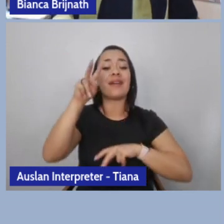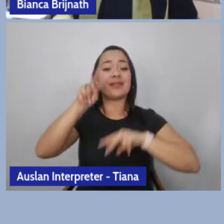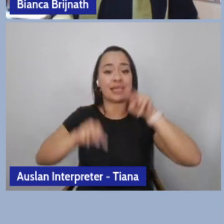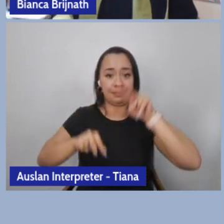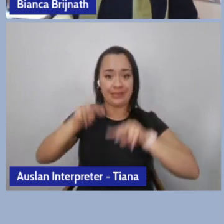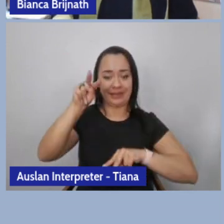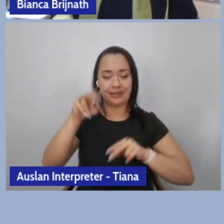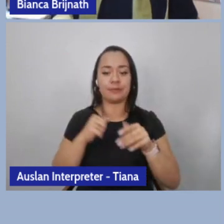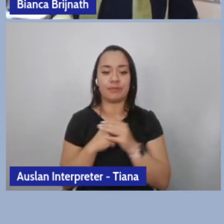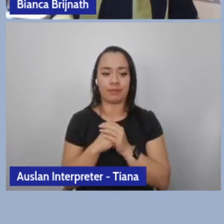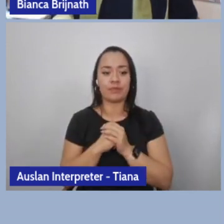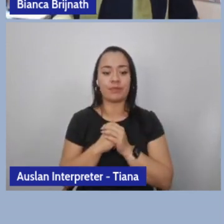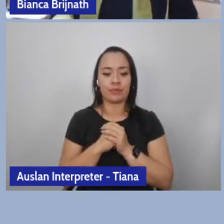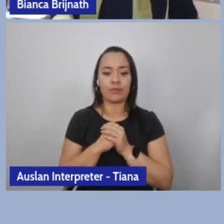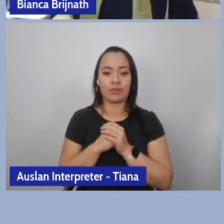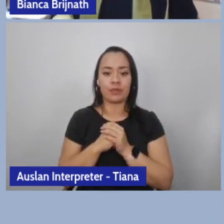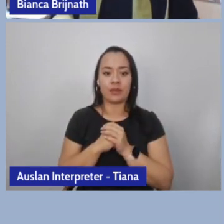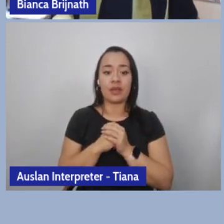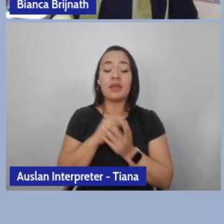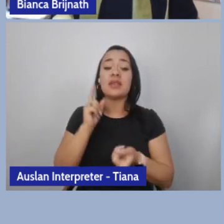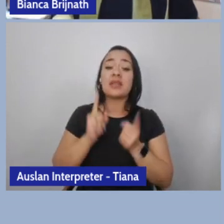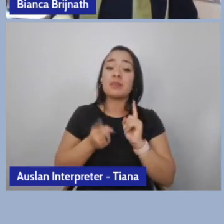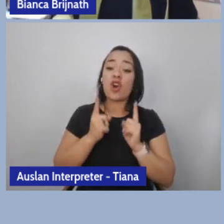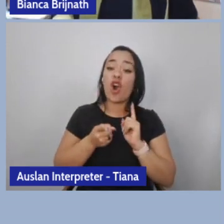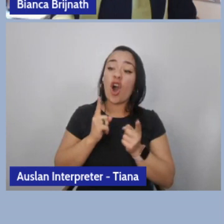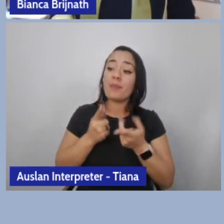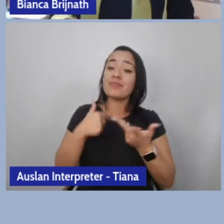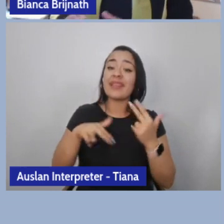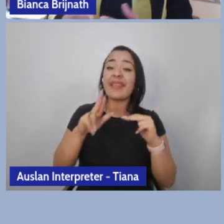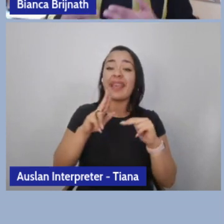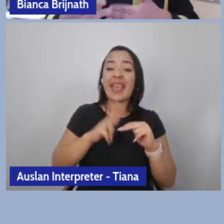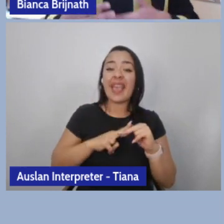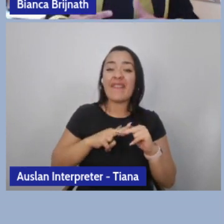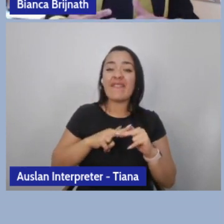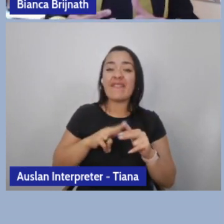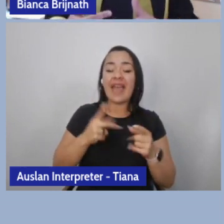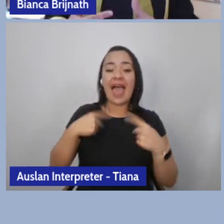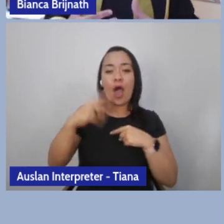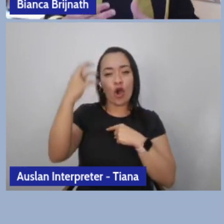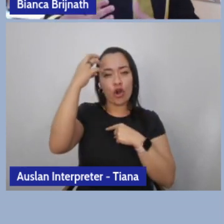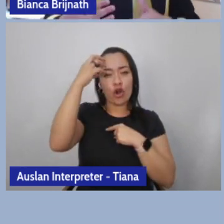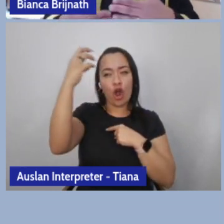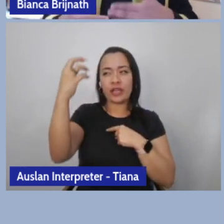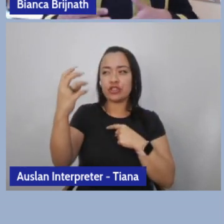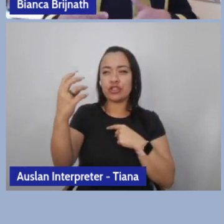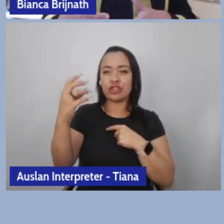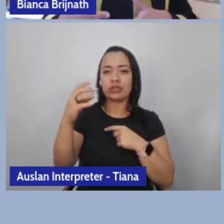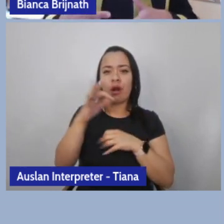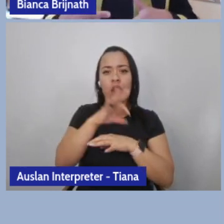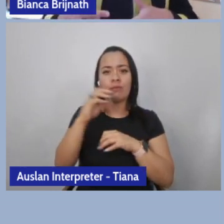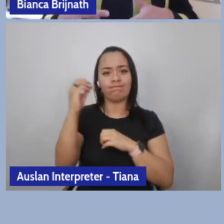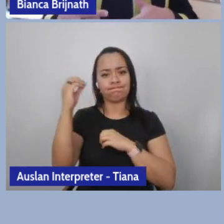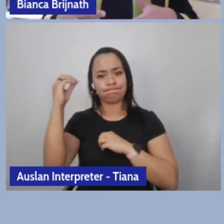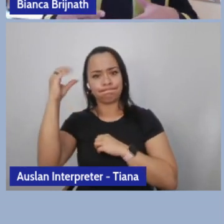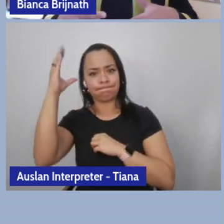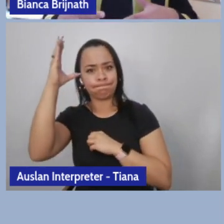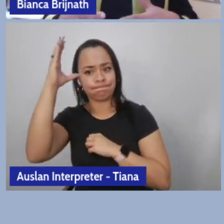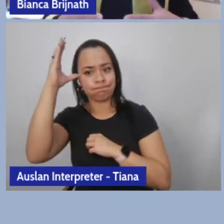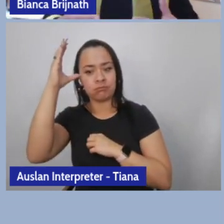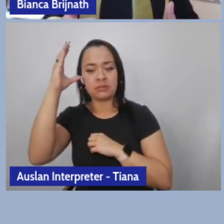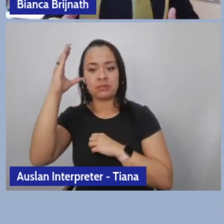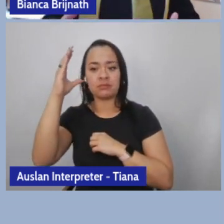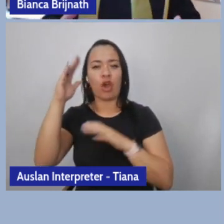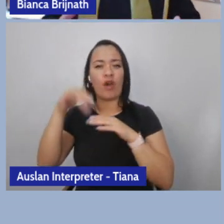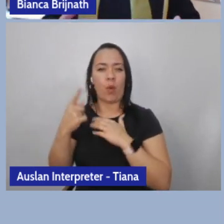don't know enough about a subject, we can tend to fall back on tropes or understandings that